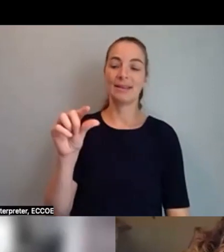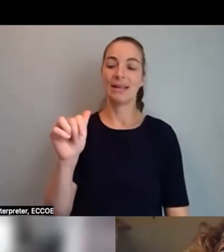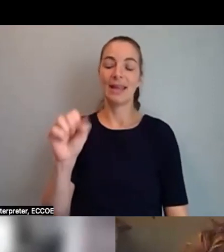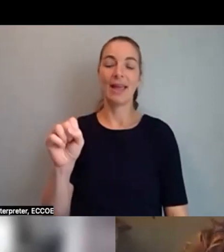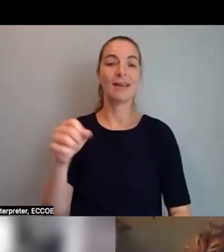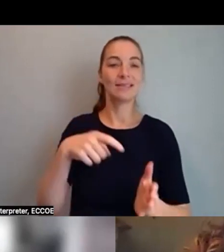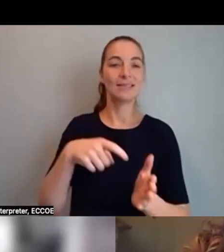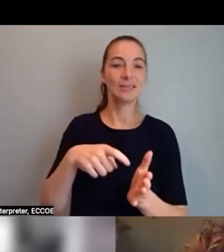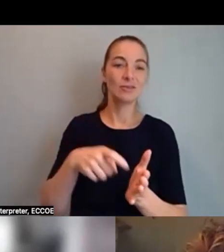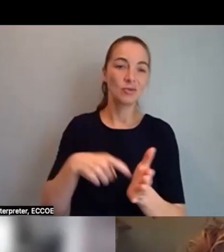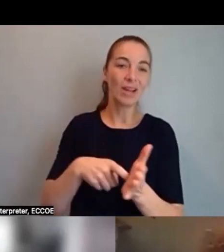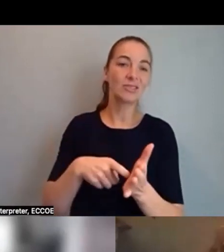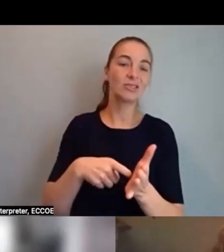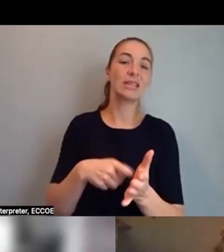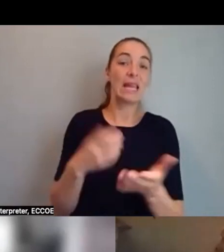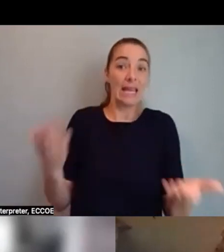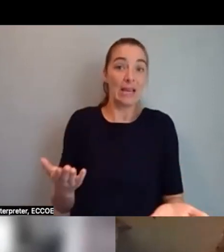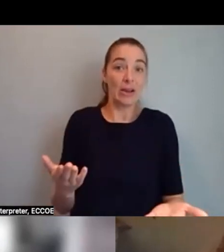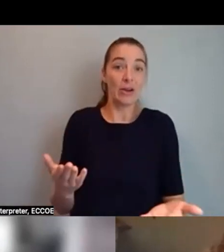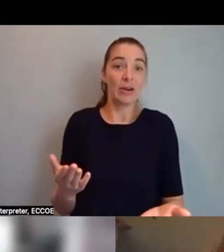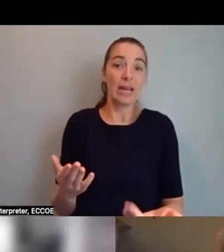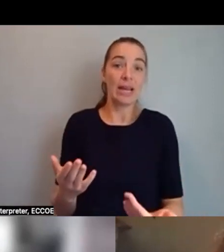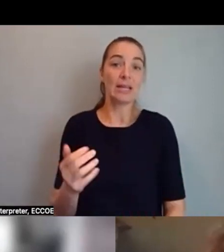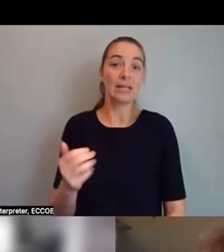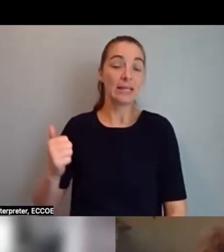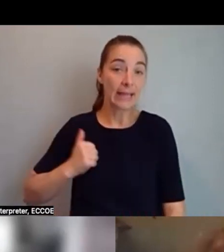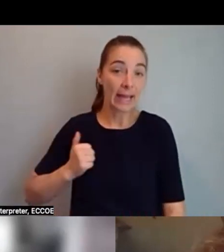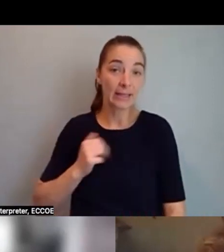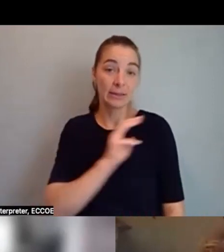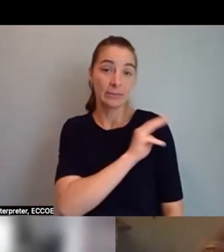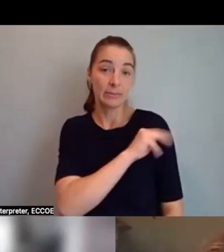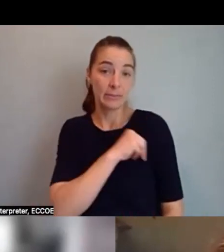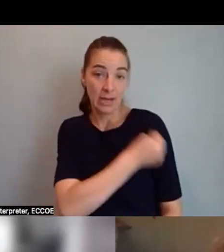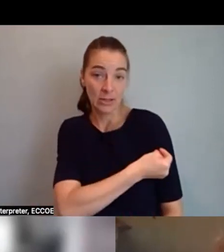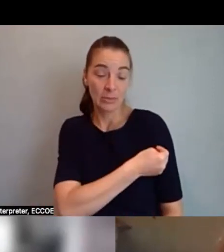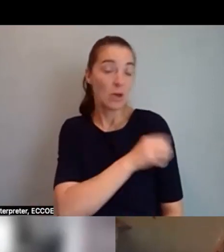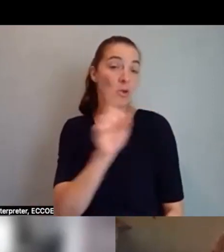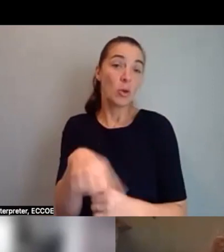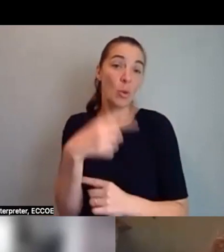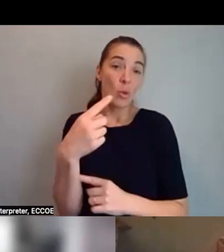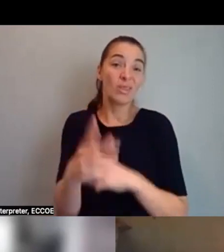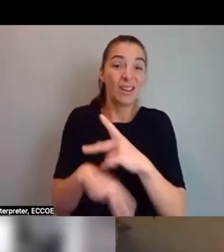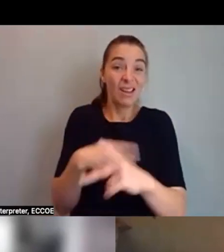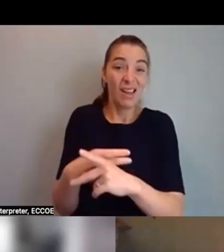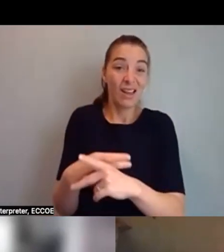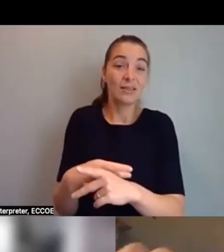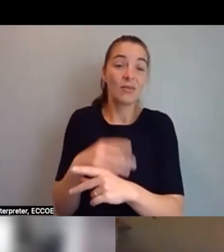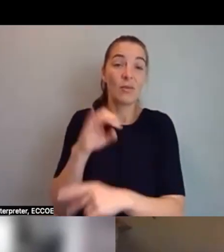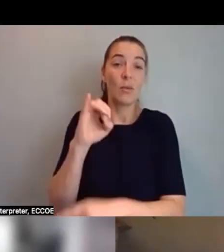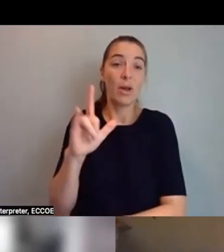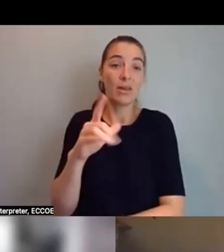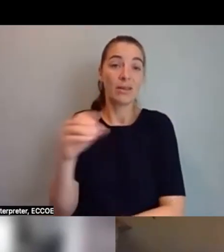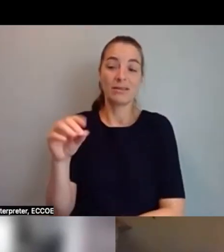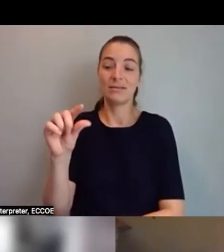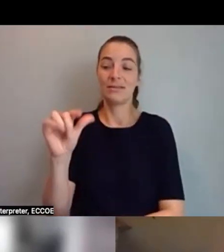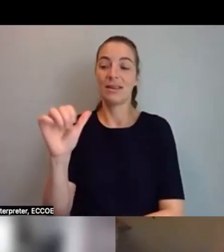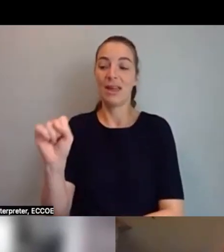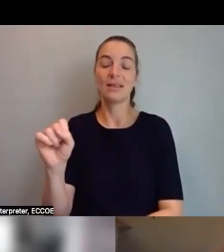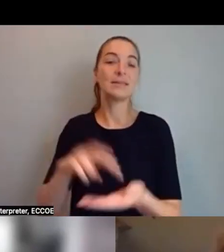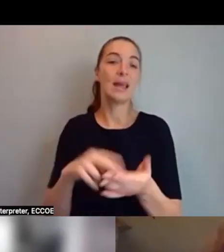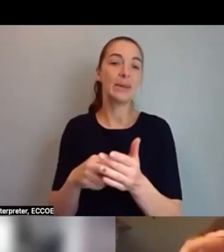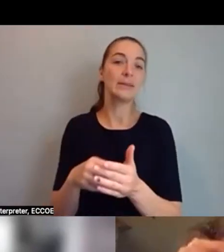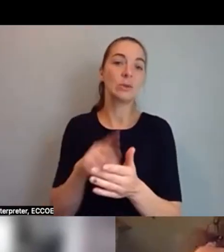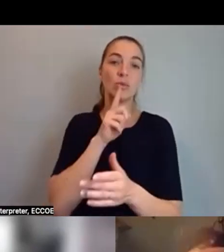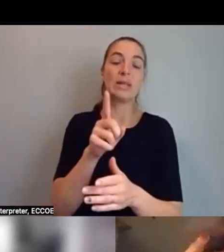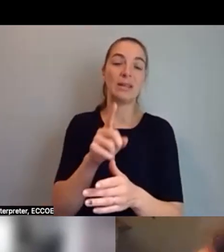Canada. And especially the only kind of oil and especially gas here is fracking. So, you know, a multi-site sort of